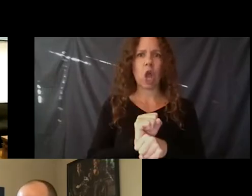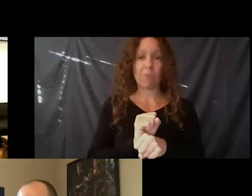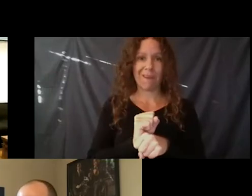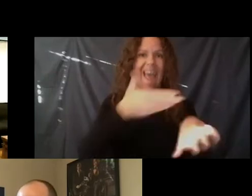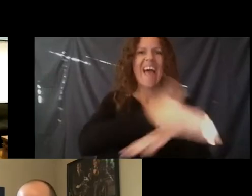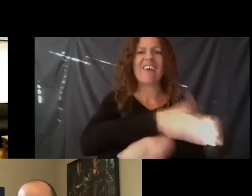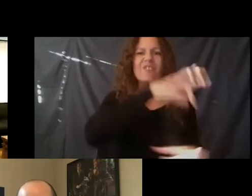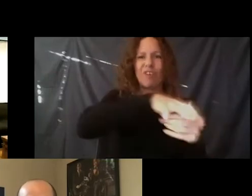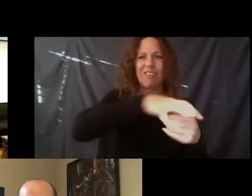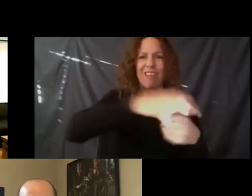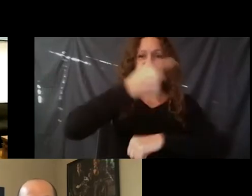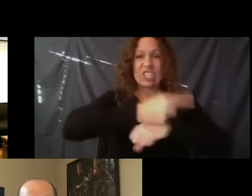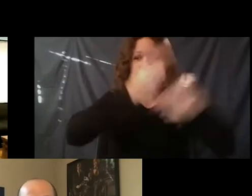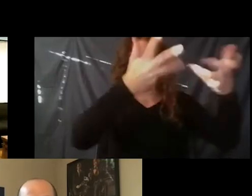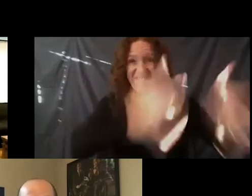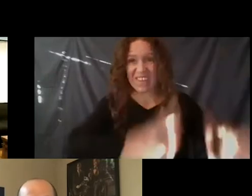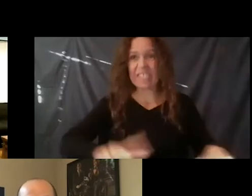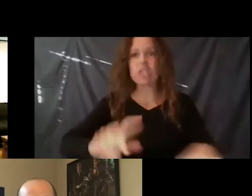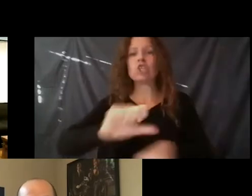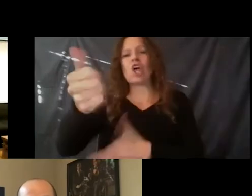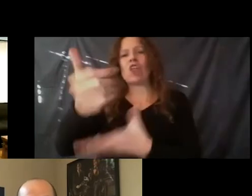We have to push